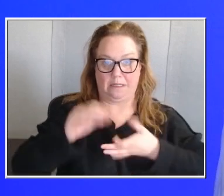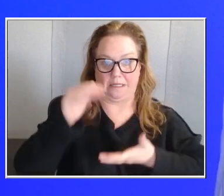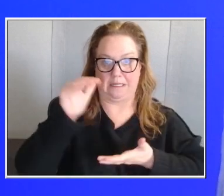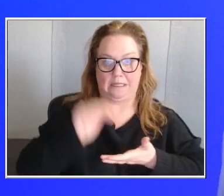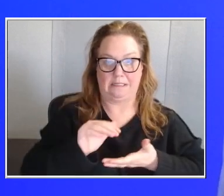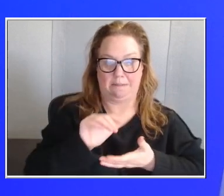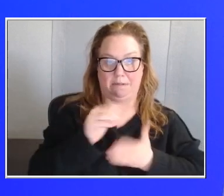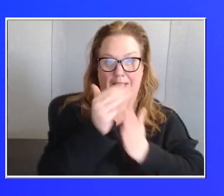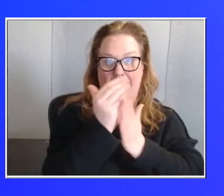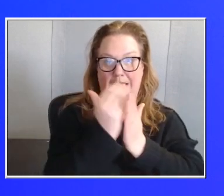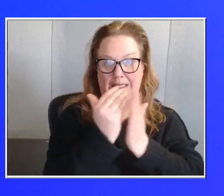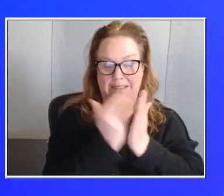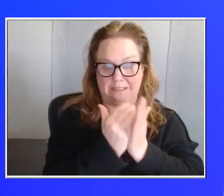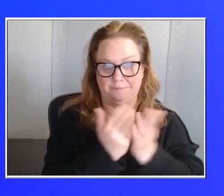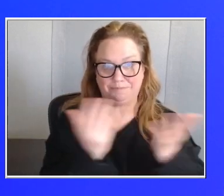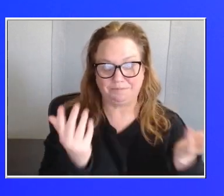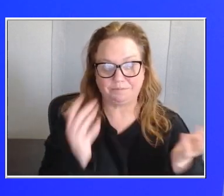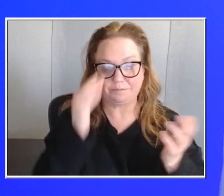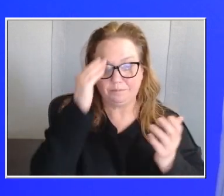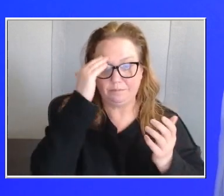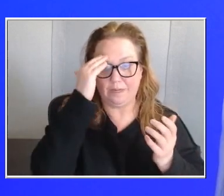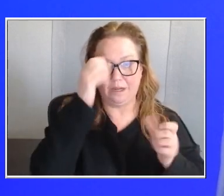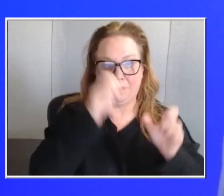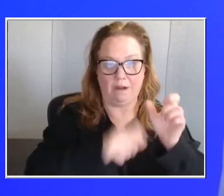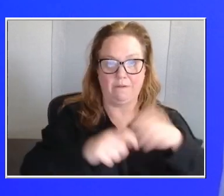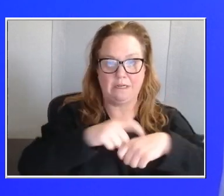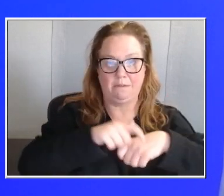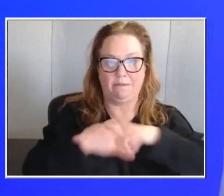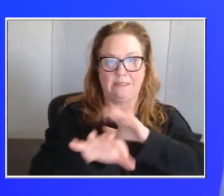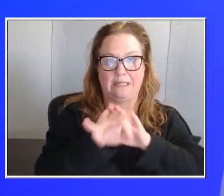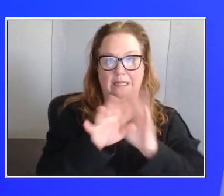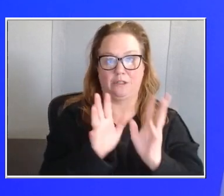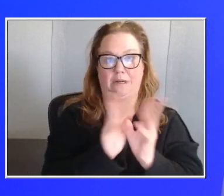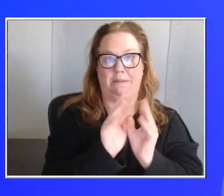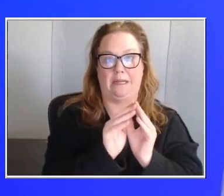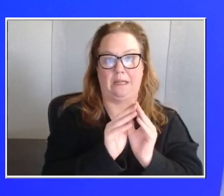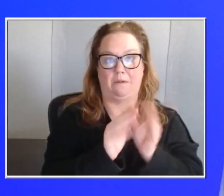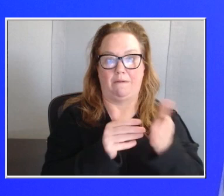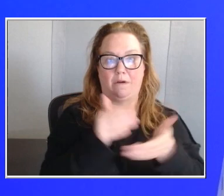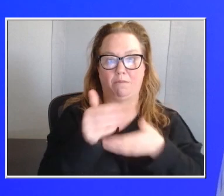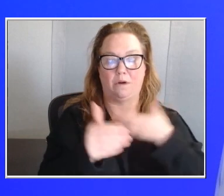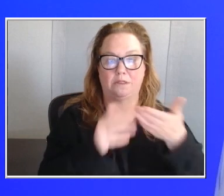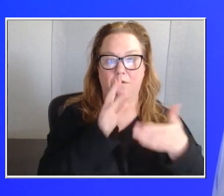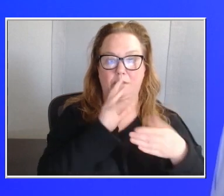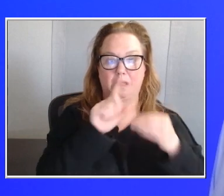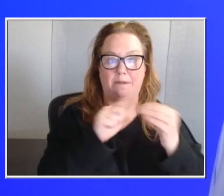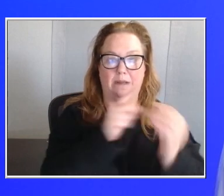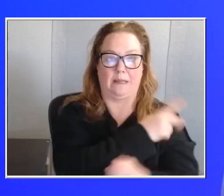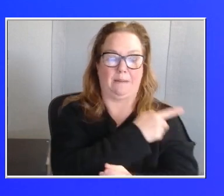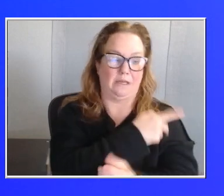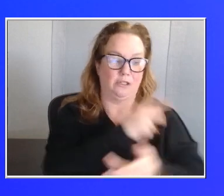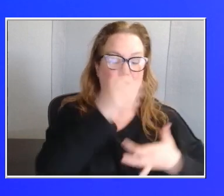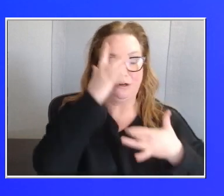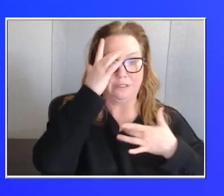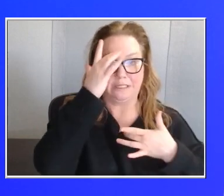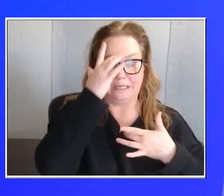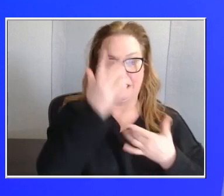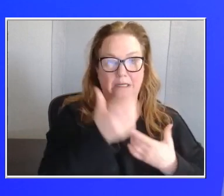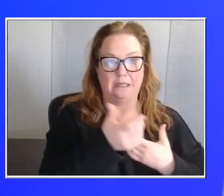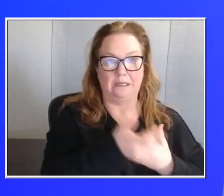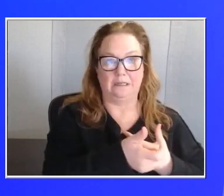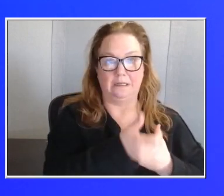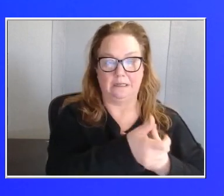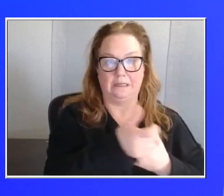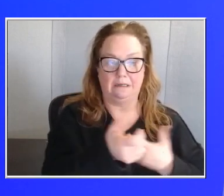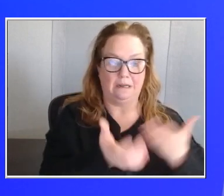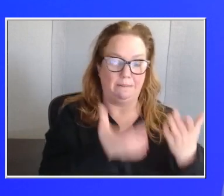listed. I know every time we have selection meeting, we have a process where we talk about these patients who are sick, and then we might